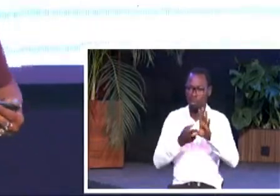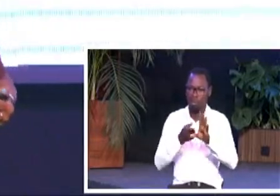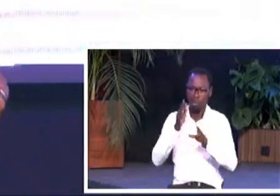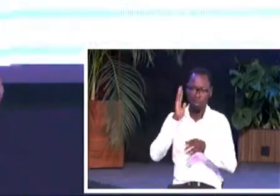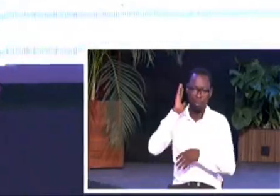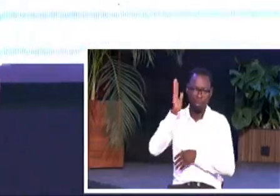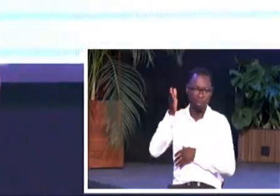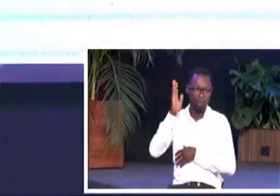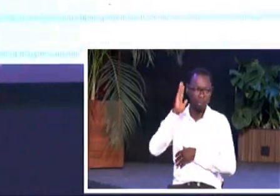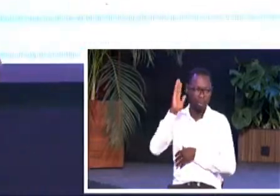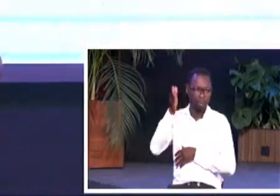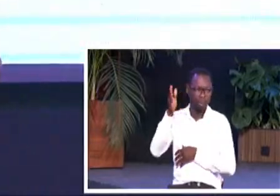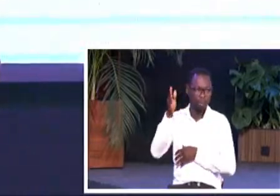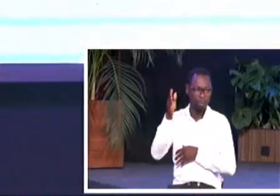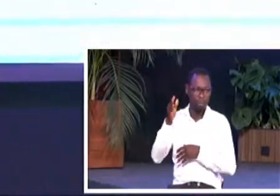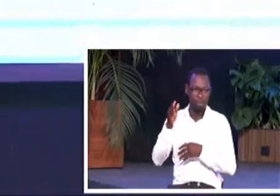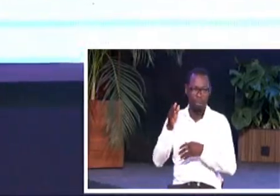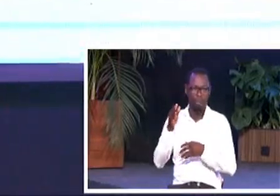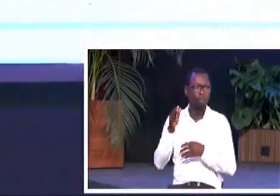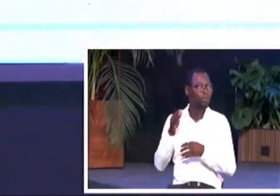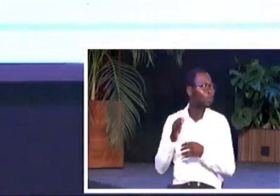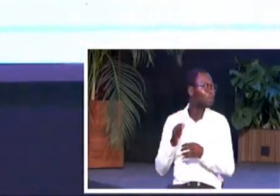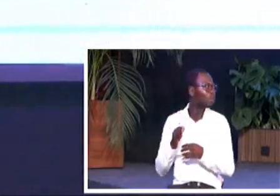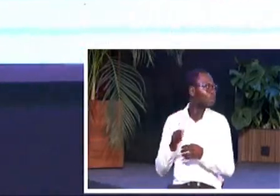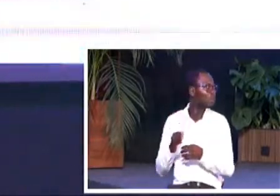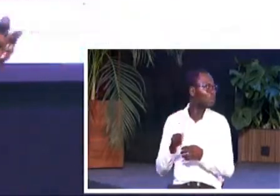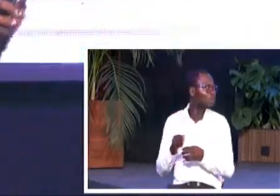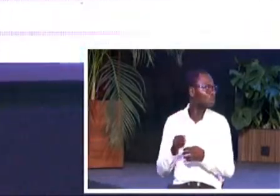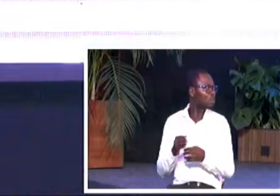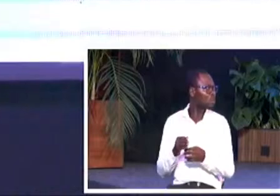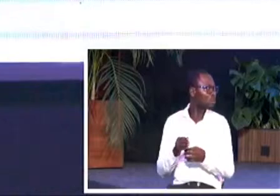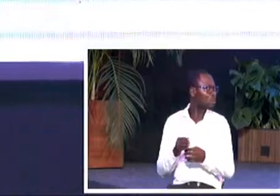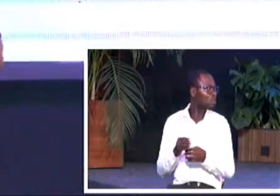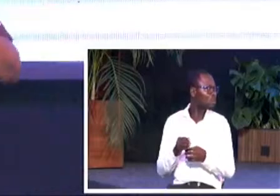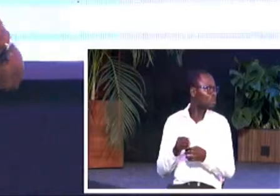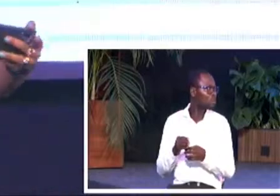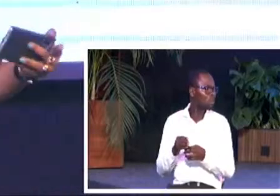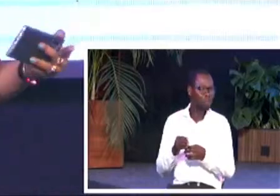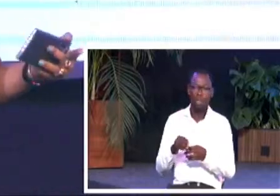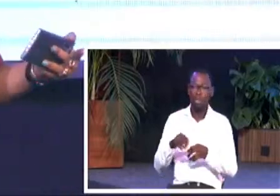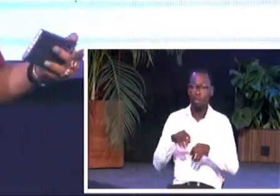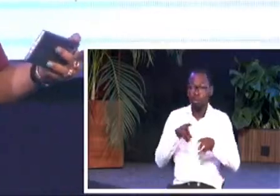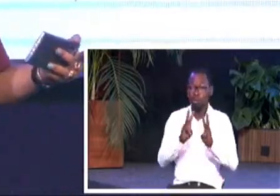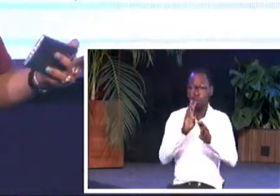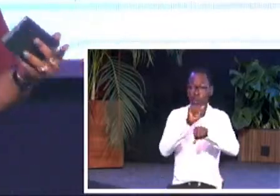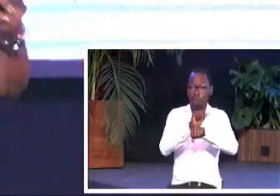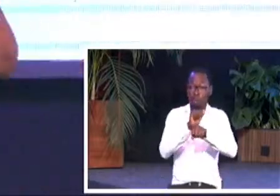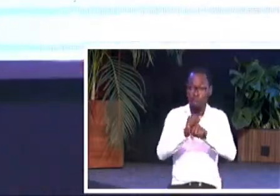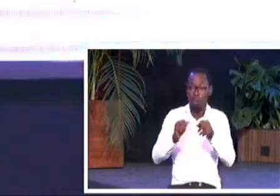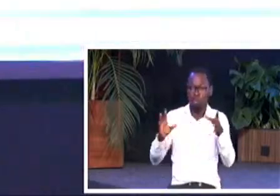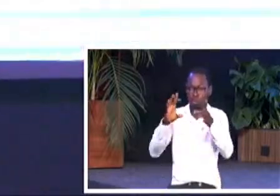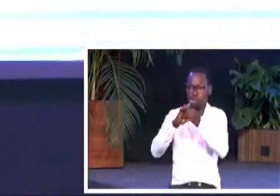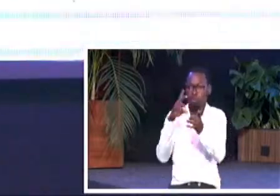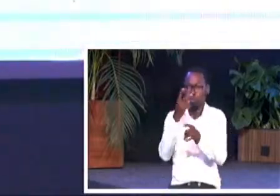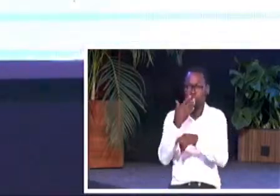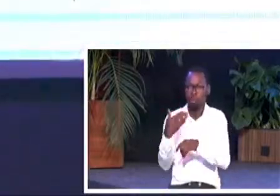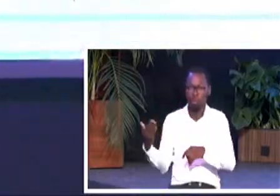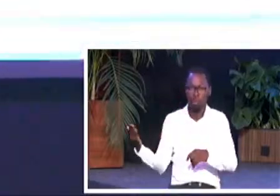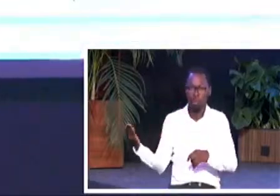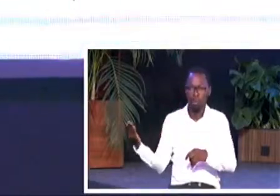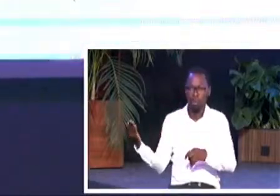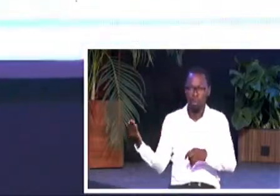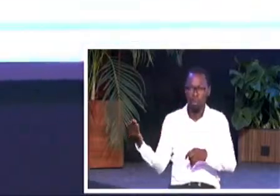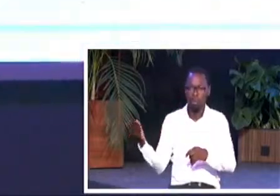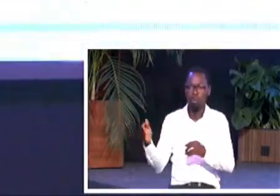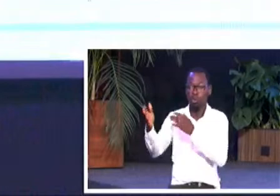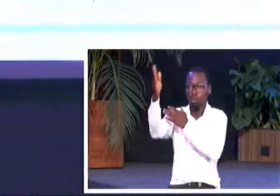presentation. The way I work, I combine two things. God